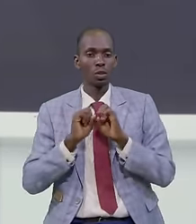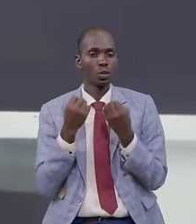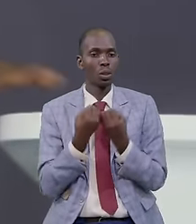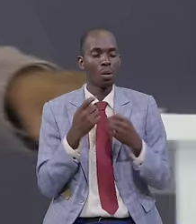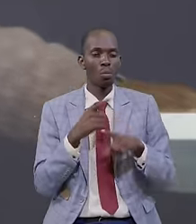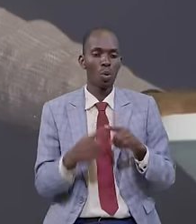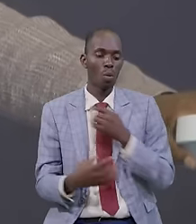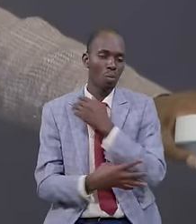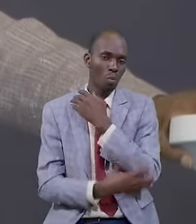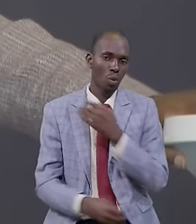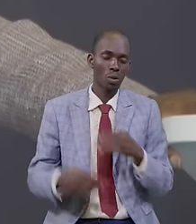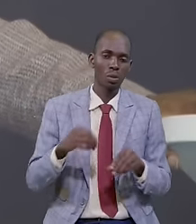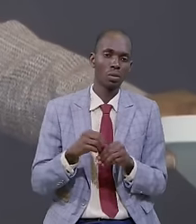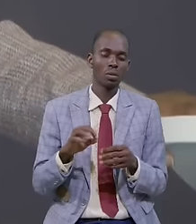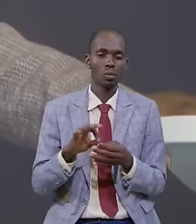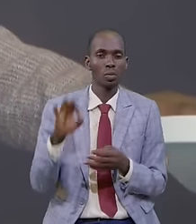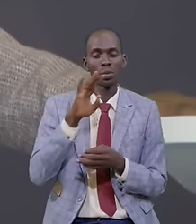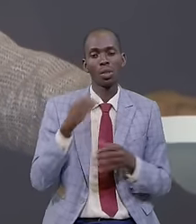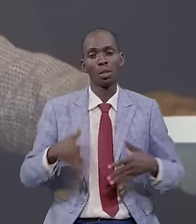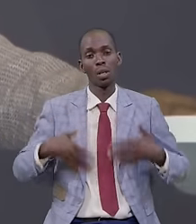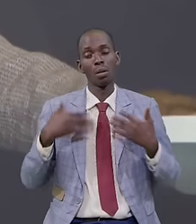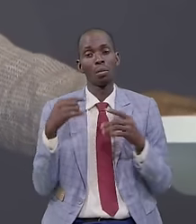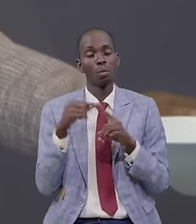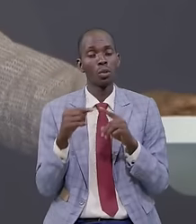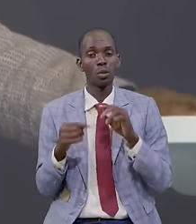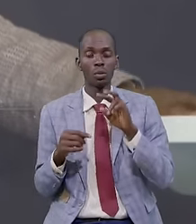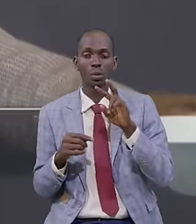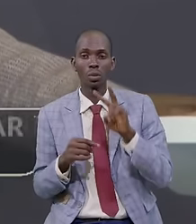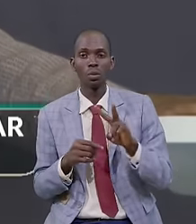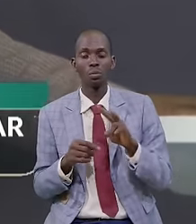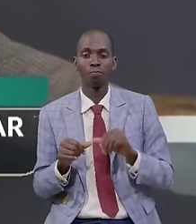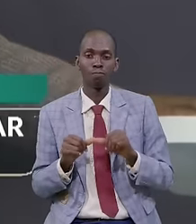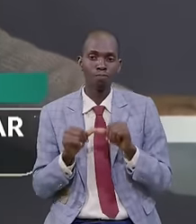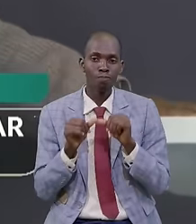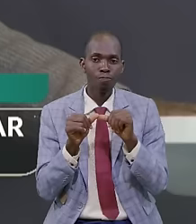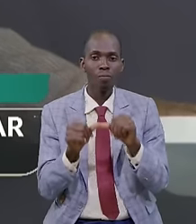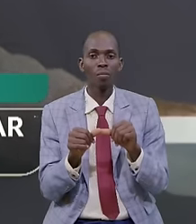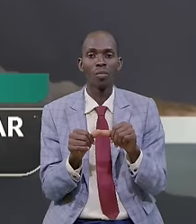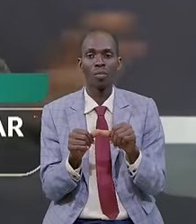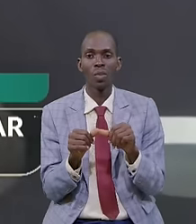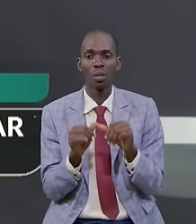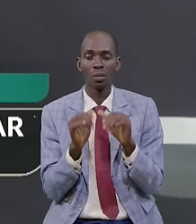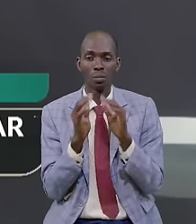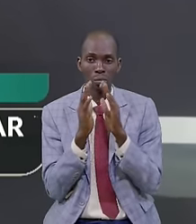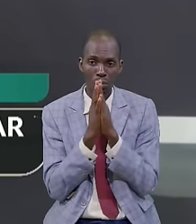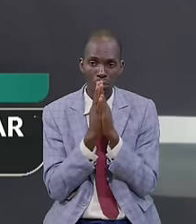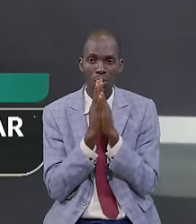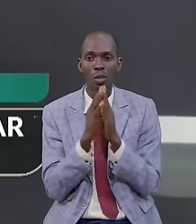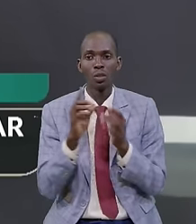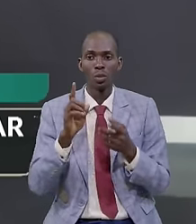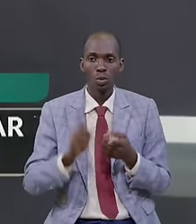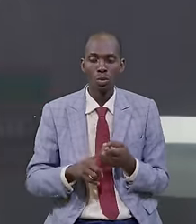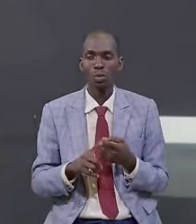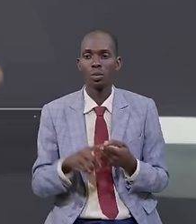persevering devotion to stand afar from corruption. Number three, we're talking about